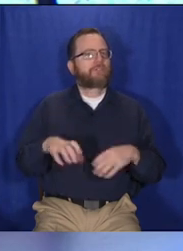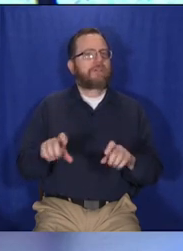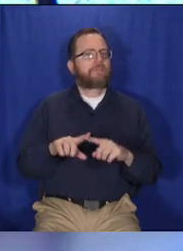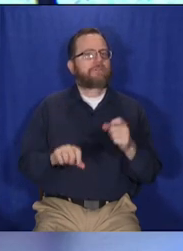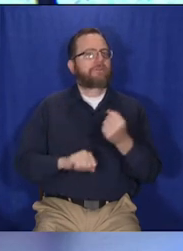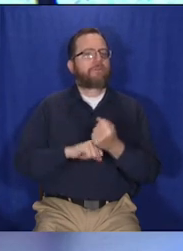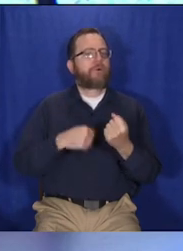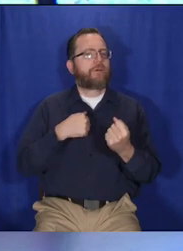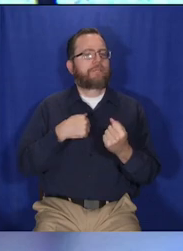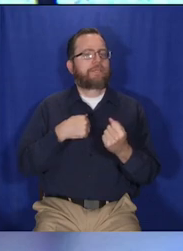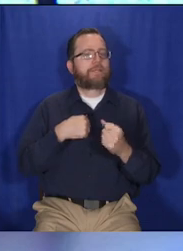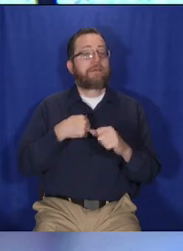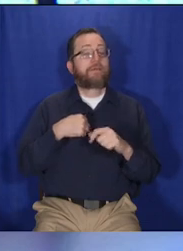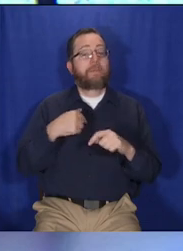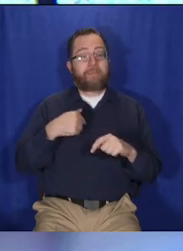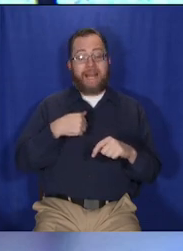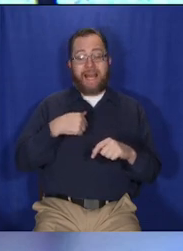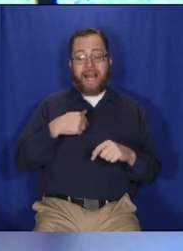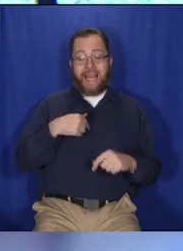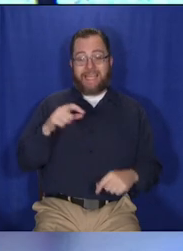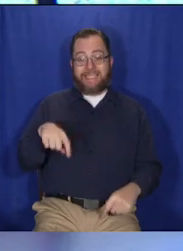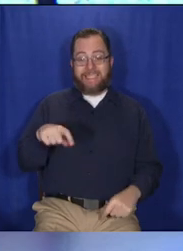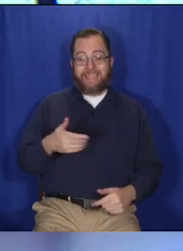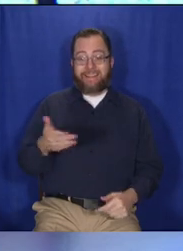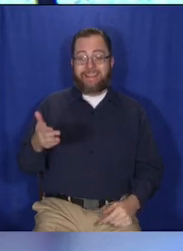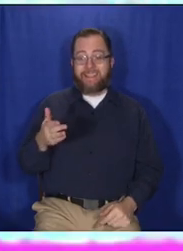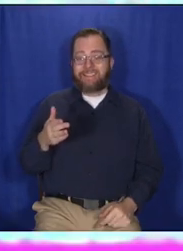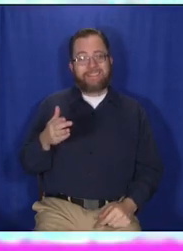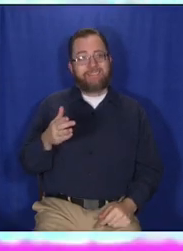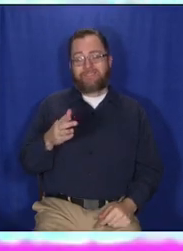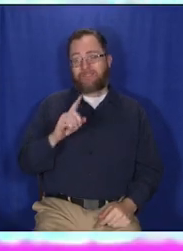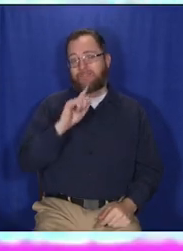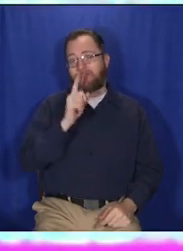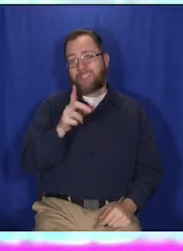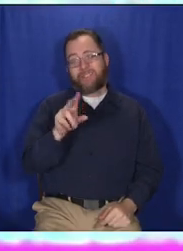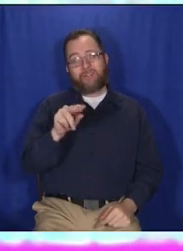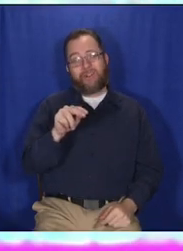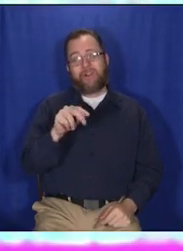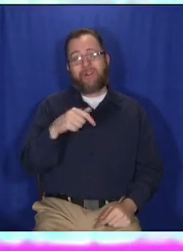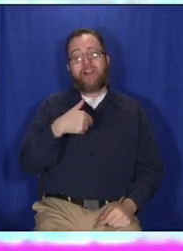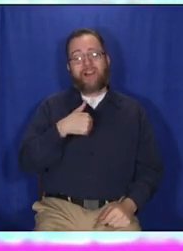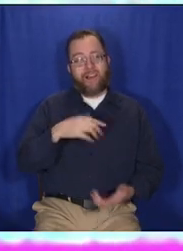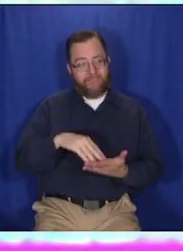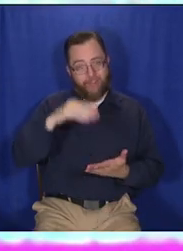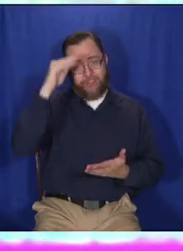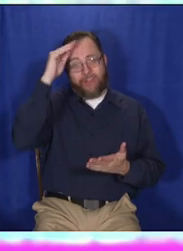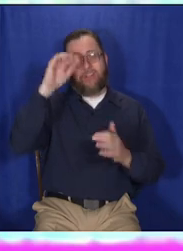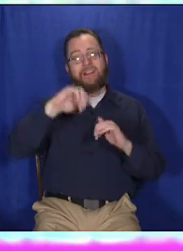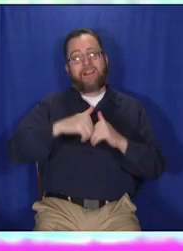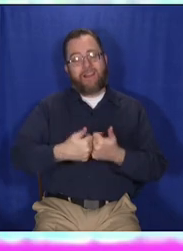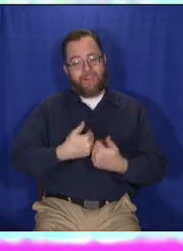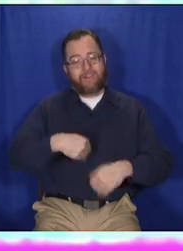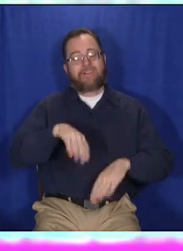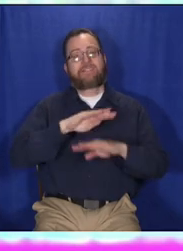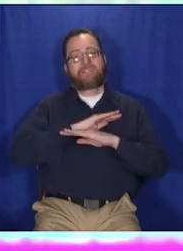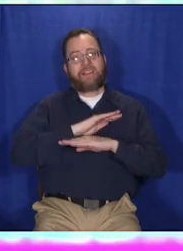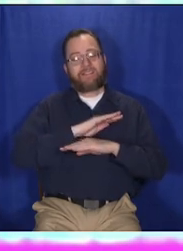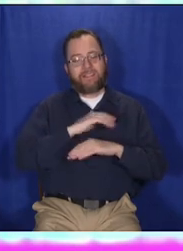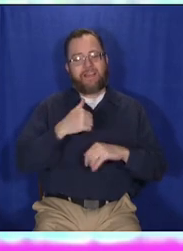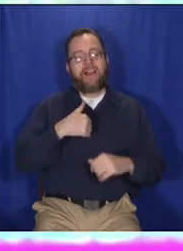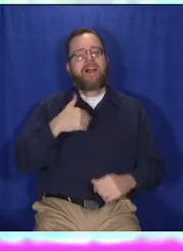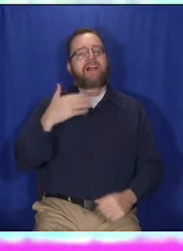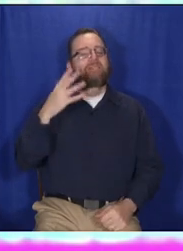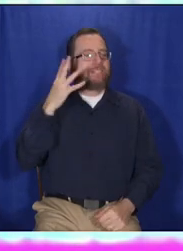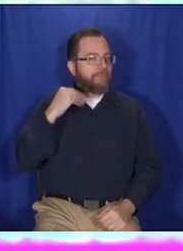need, for I have learned in whatever situation I am to be content. I know how to be brought